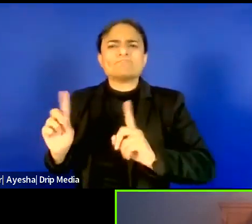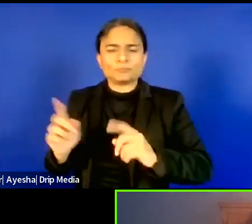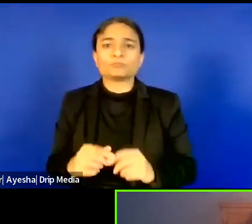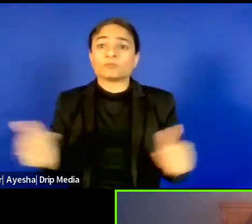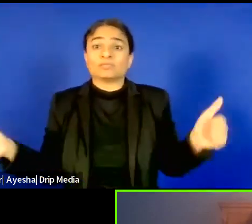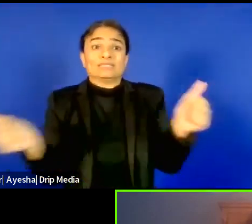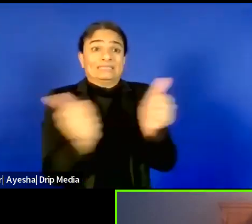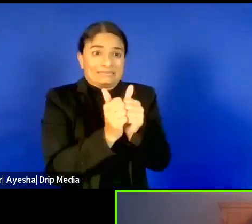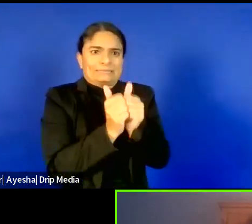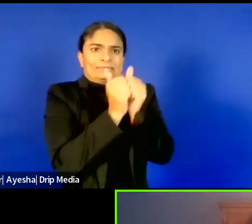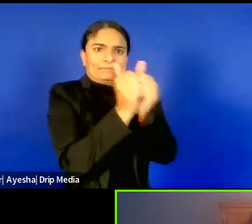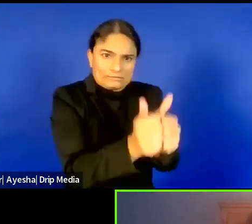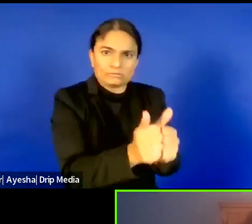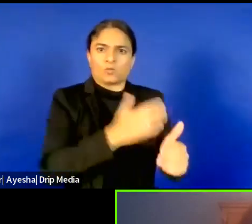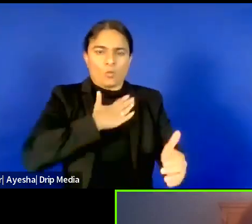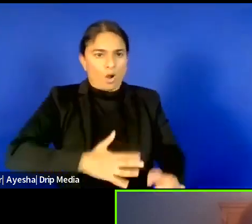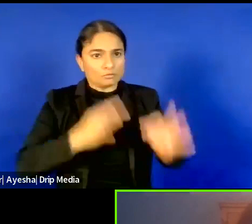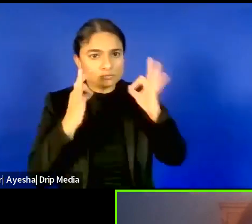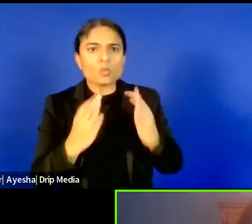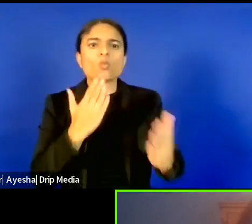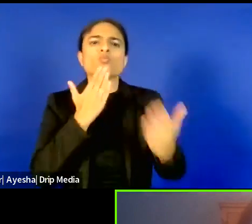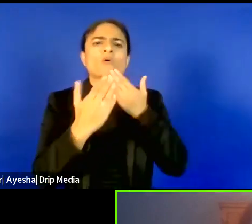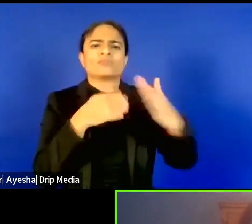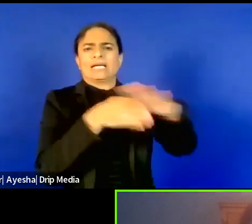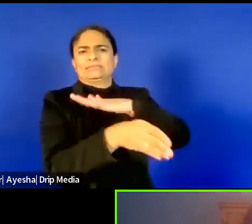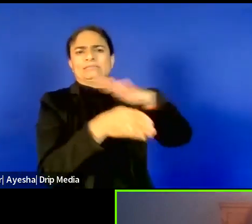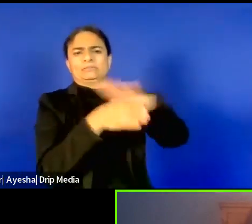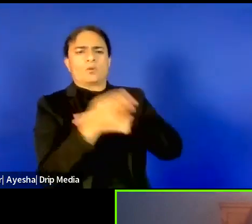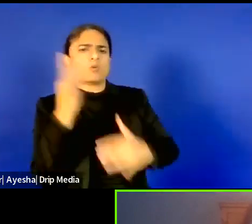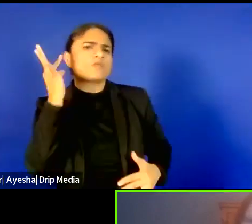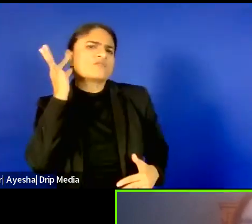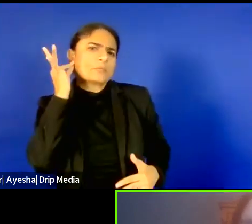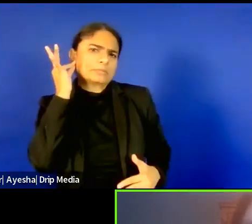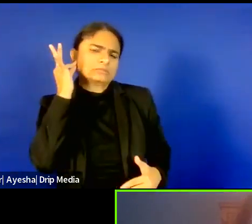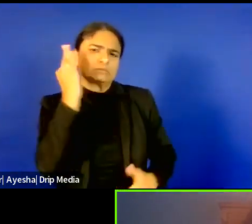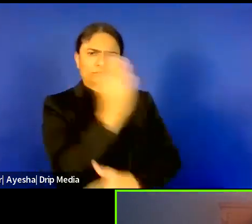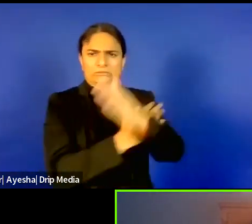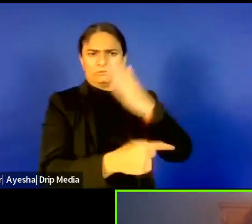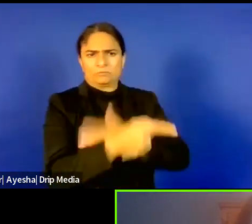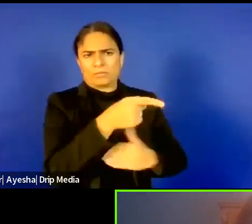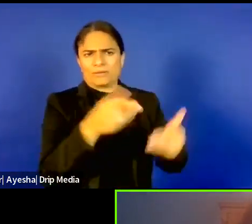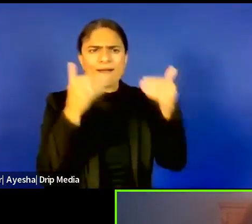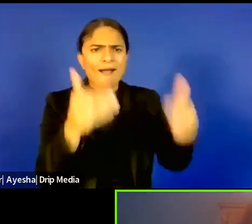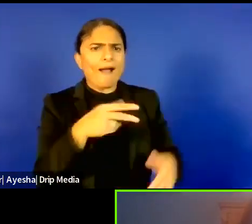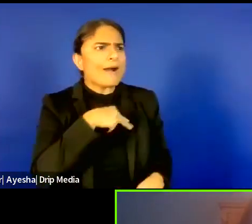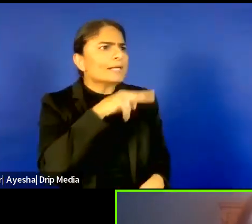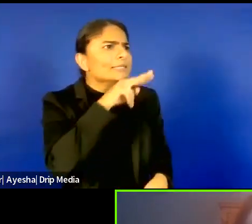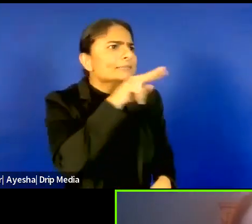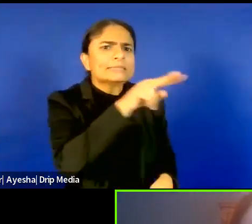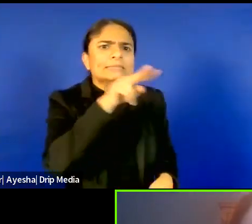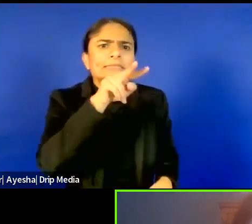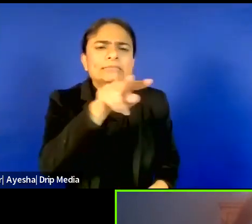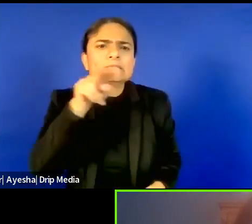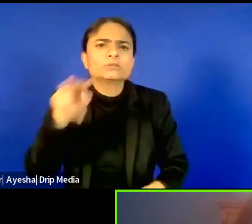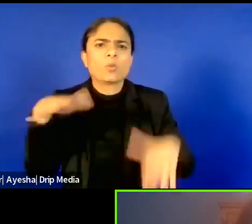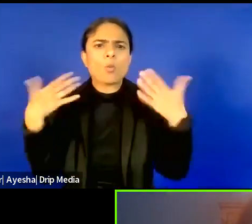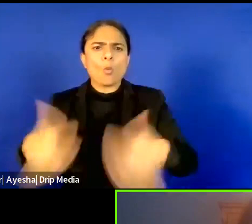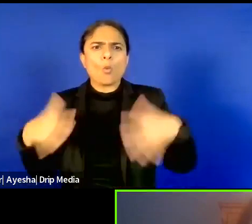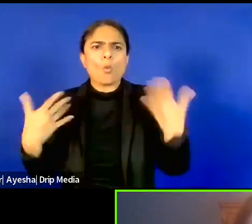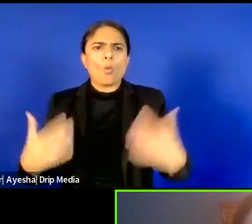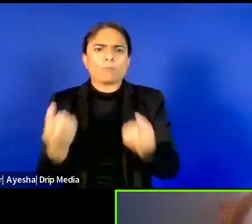great to see so many of us there. And now I have a question related